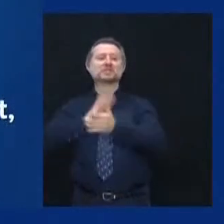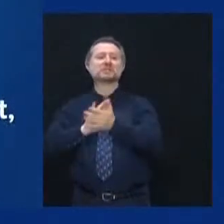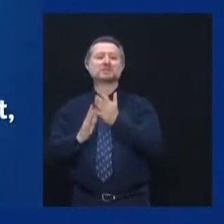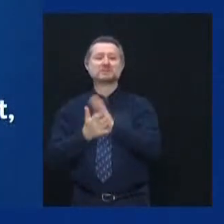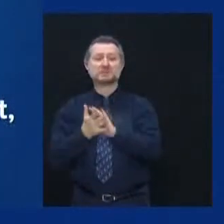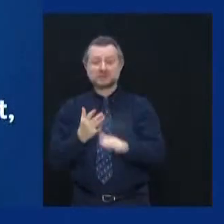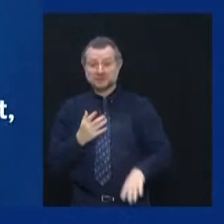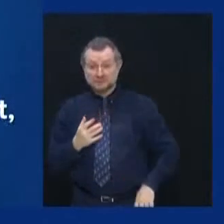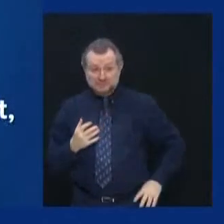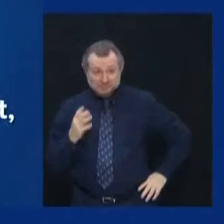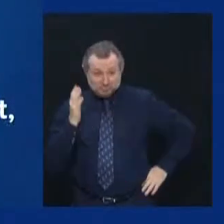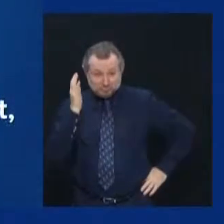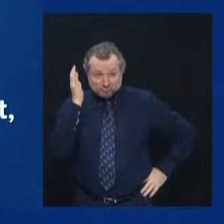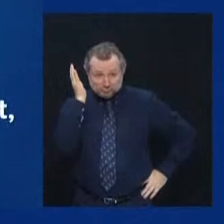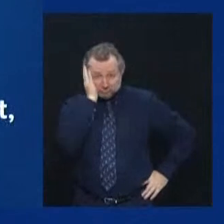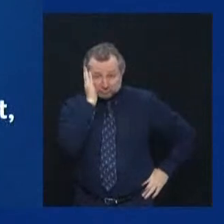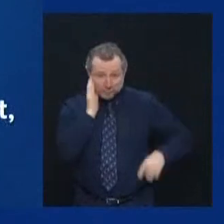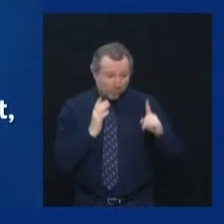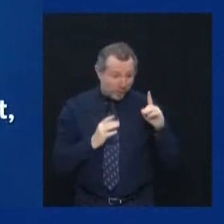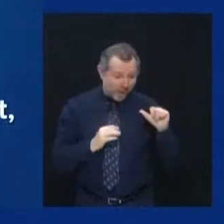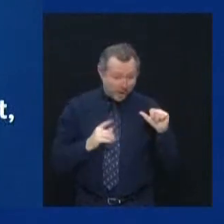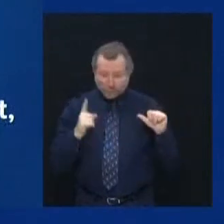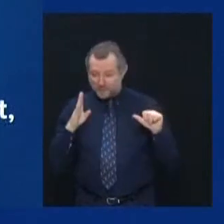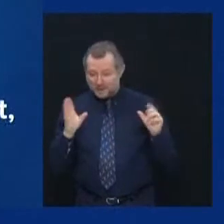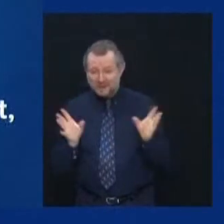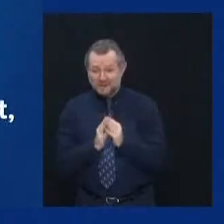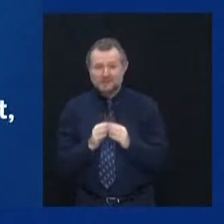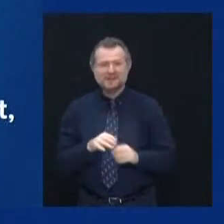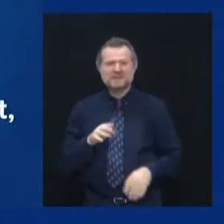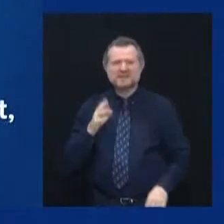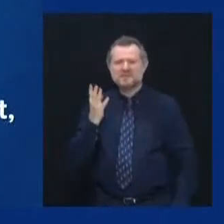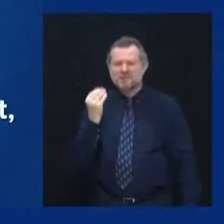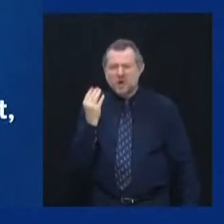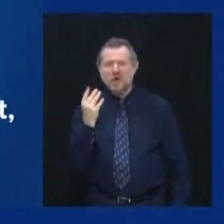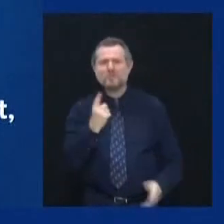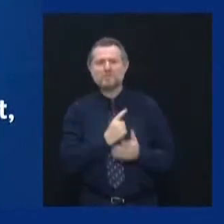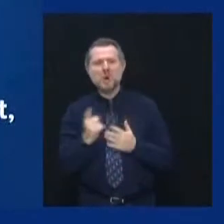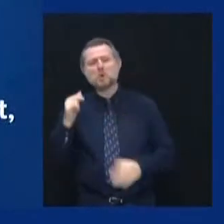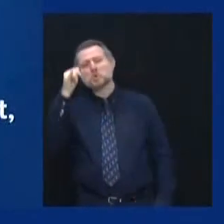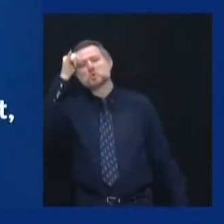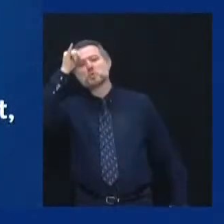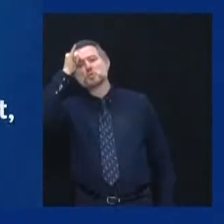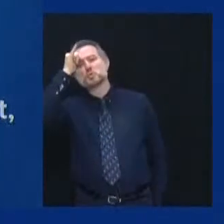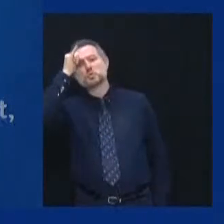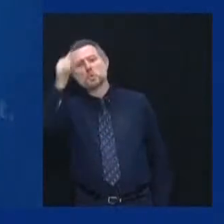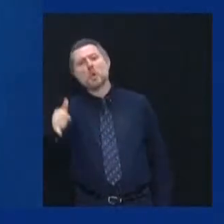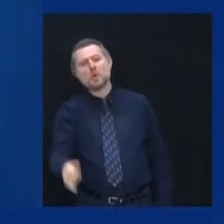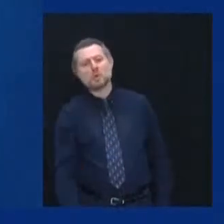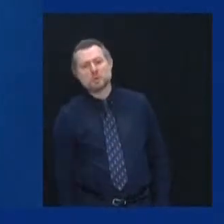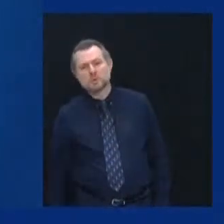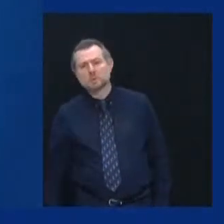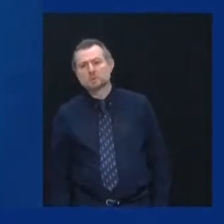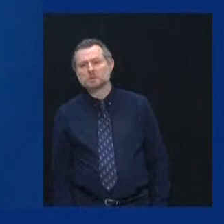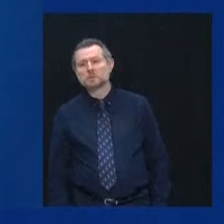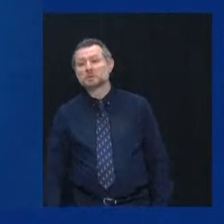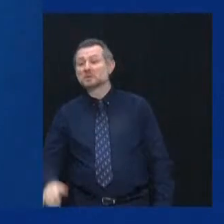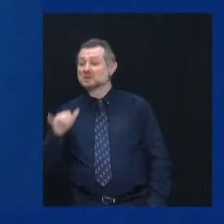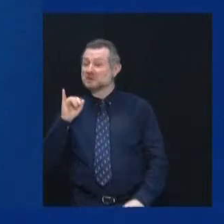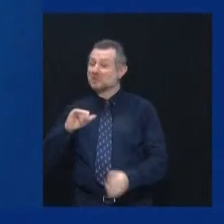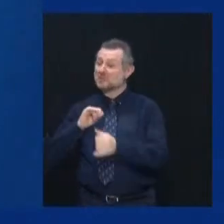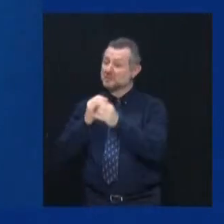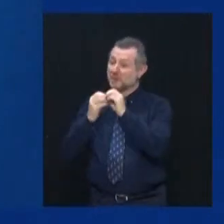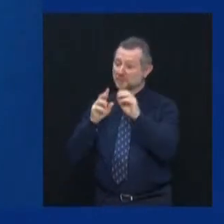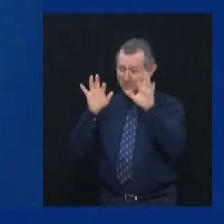14 weeks is an eternity of time. But it will take 14 weeks to do